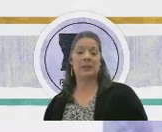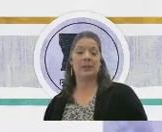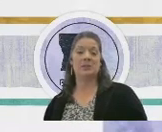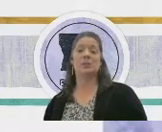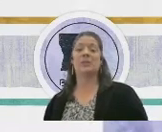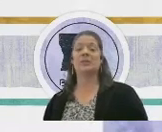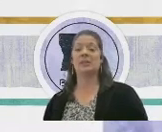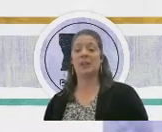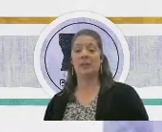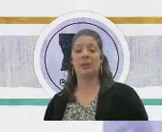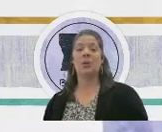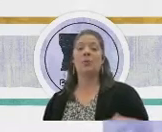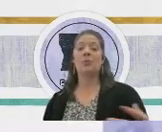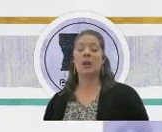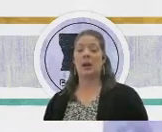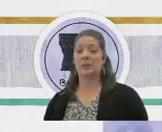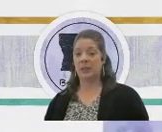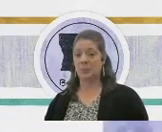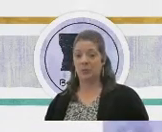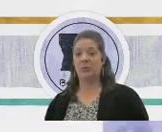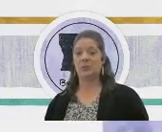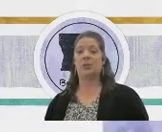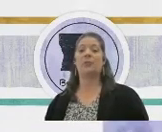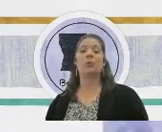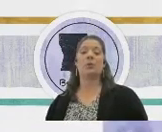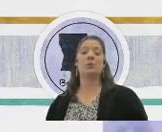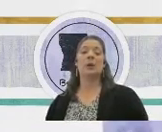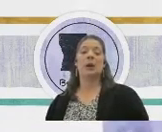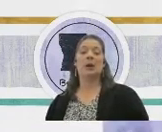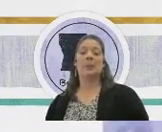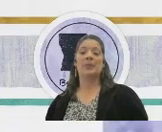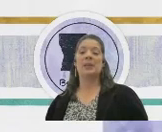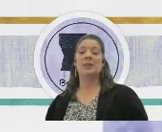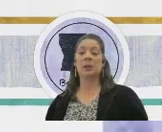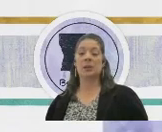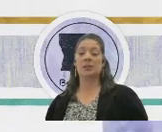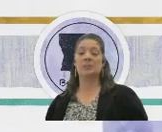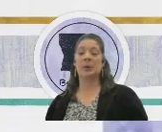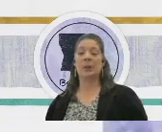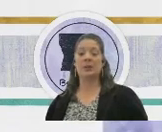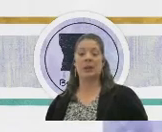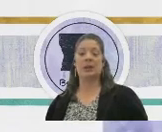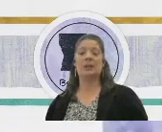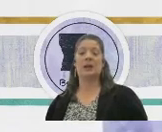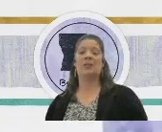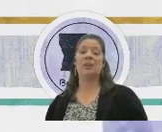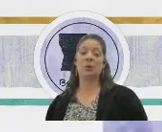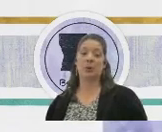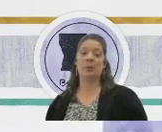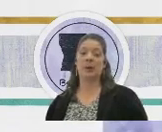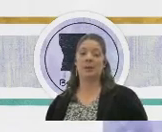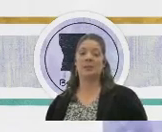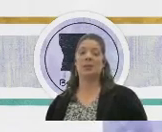Louisiana Revised Statute 177. We have linked both of those here for you. These laws both indicate that